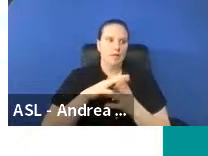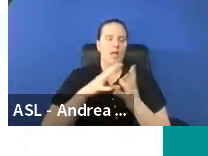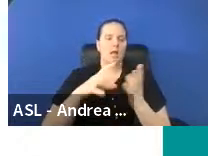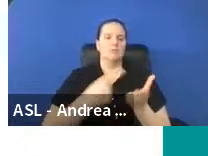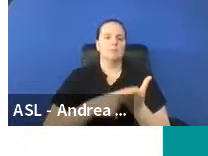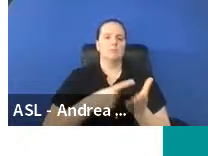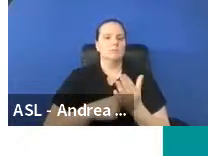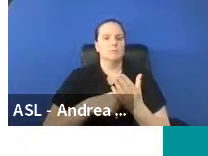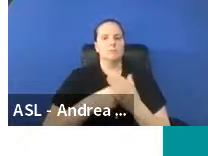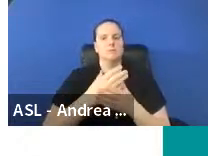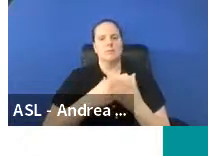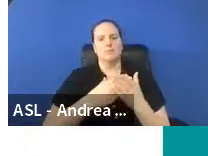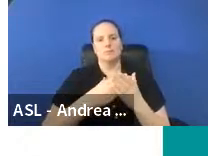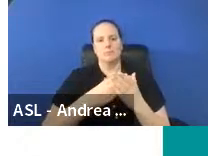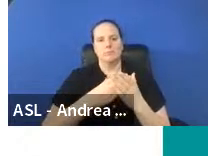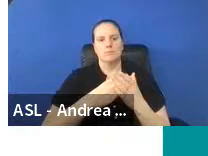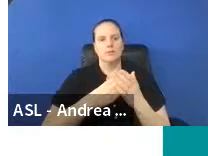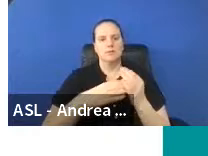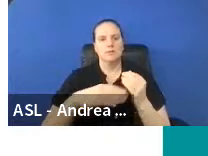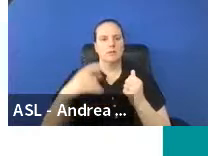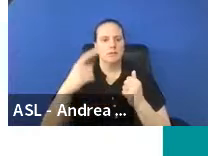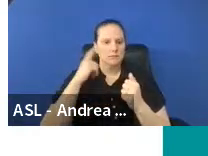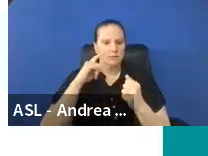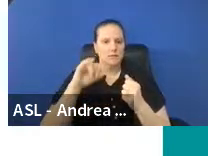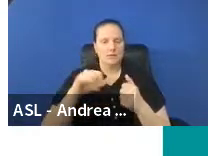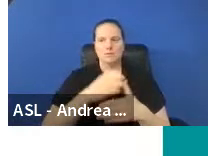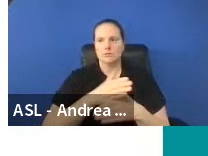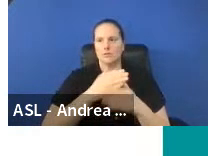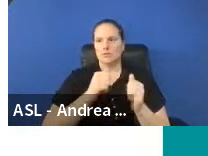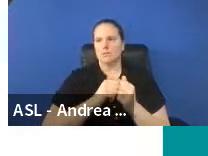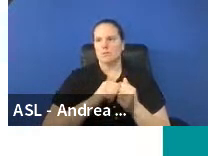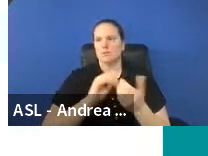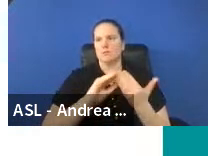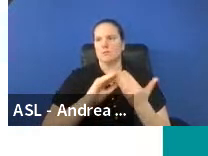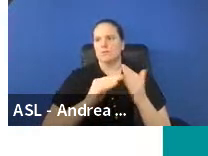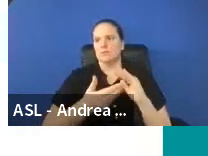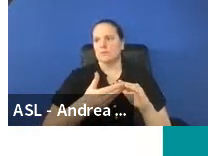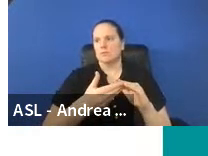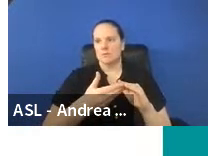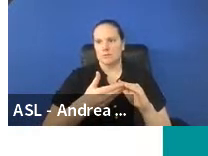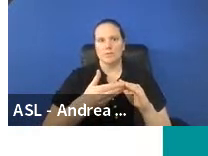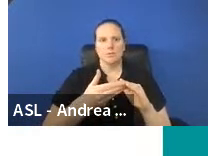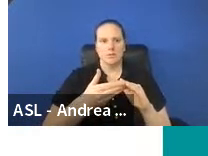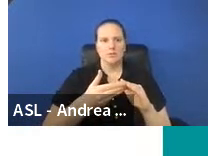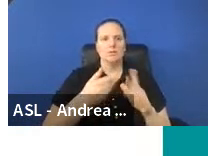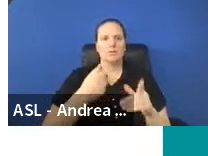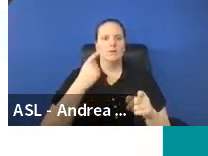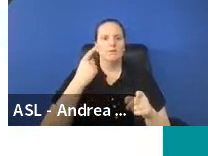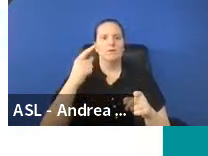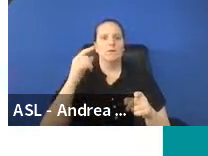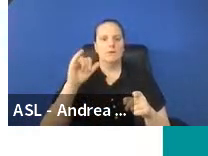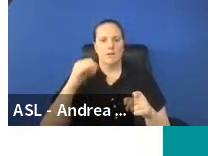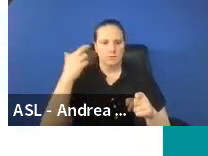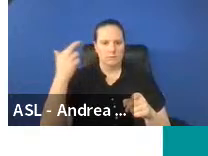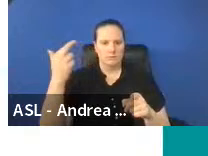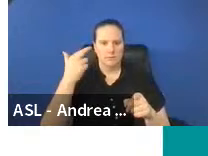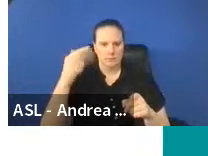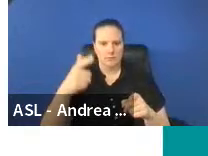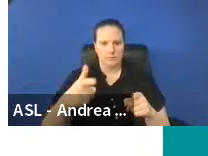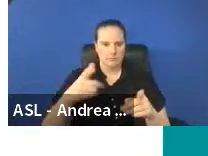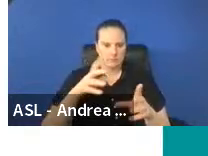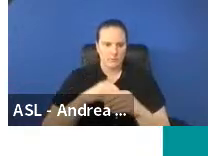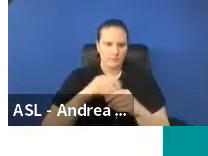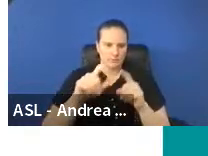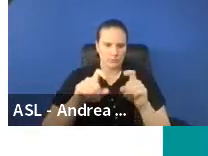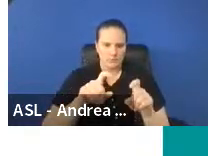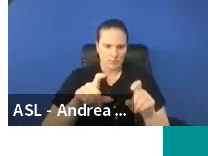cases it was very preliminary, making it difficult to share broadly with the community in a meaningful way. For this reason, we crafted our survey questions